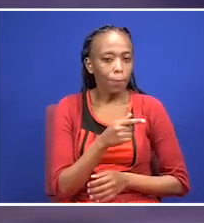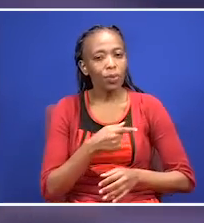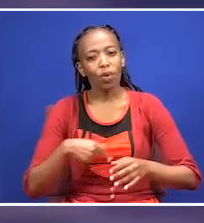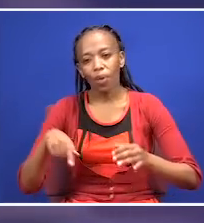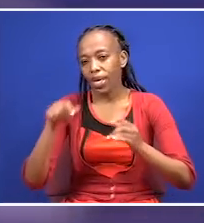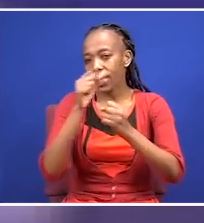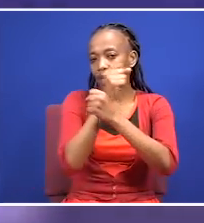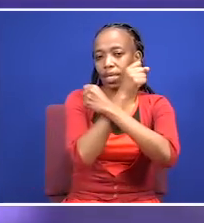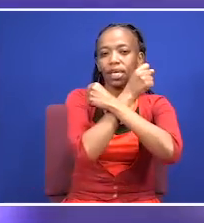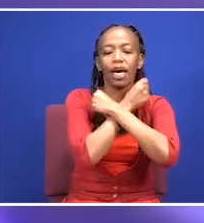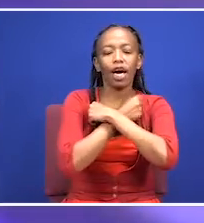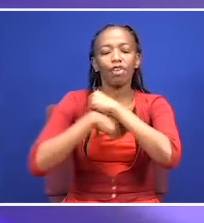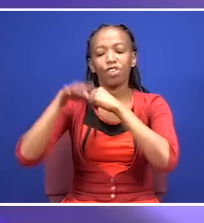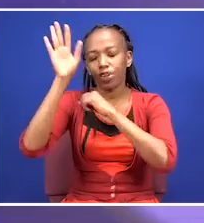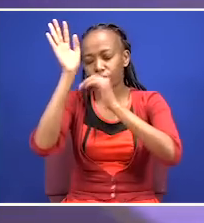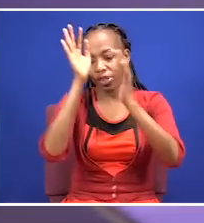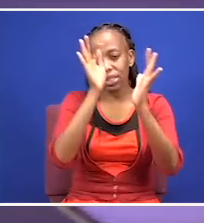we love you jesus